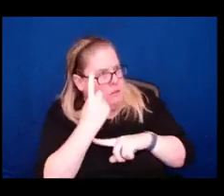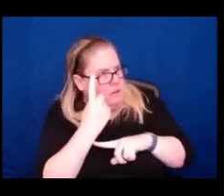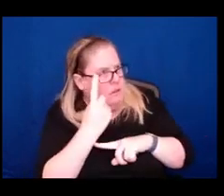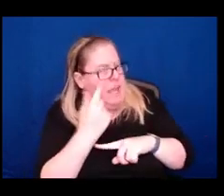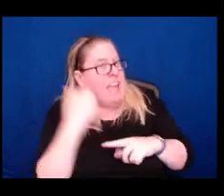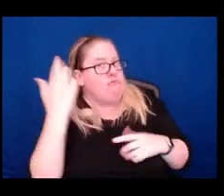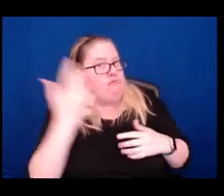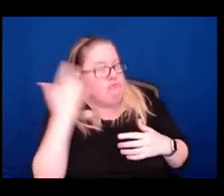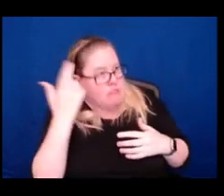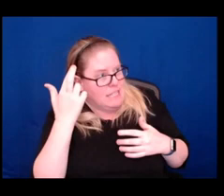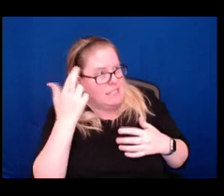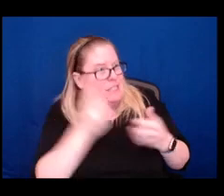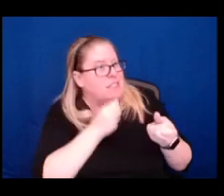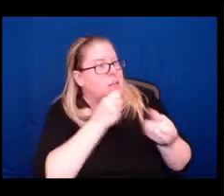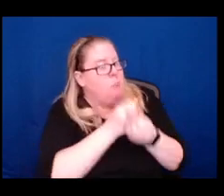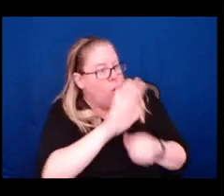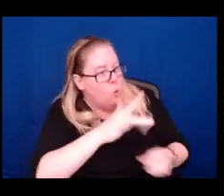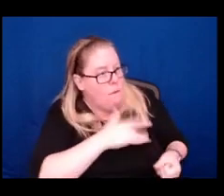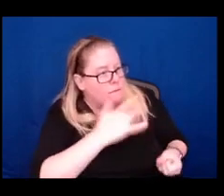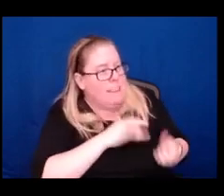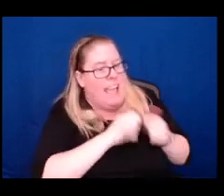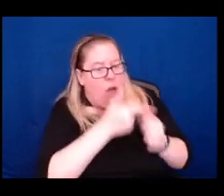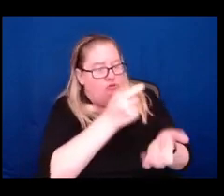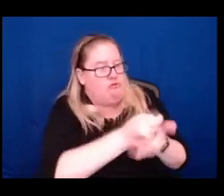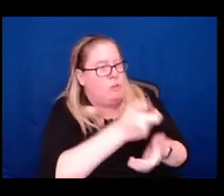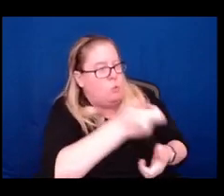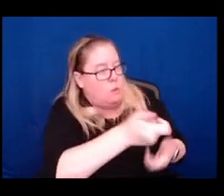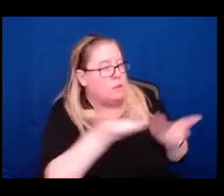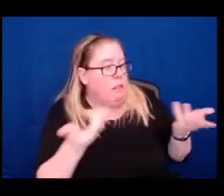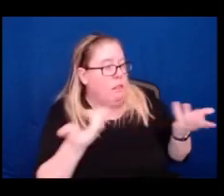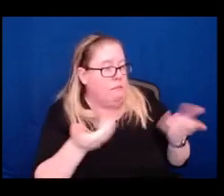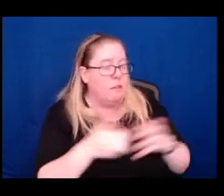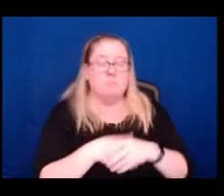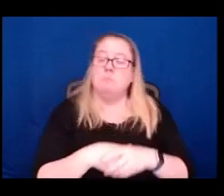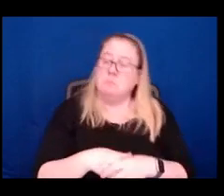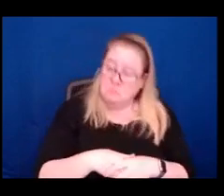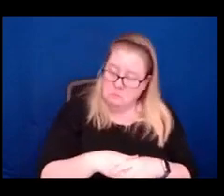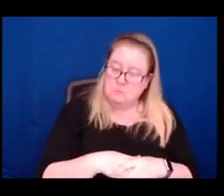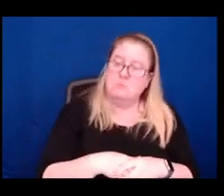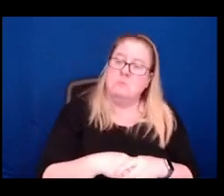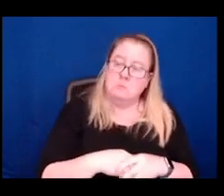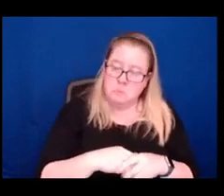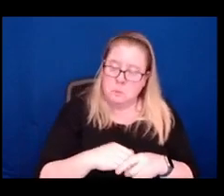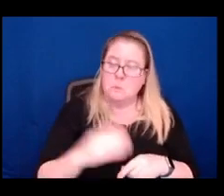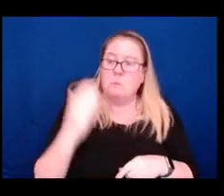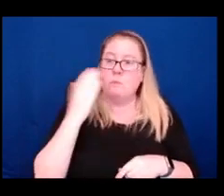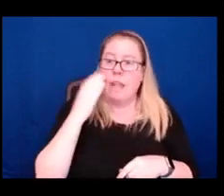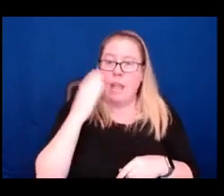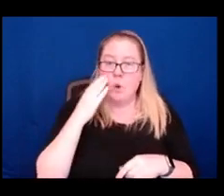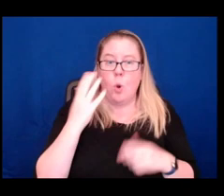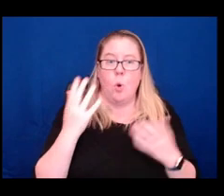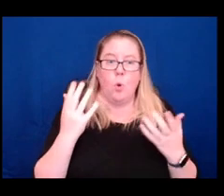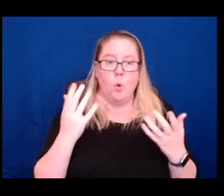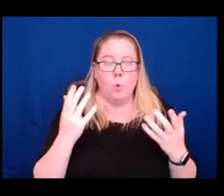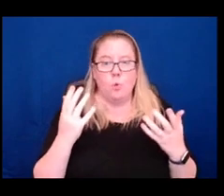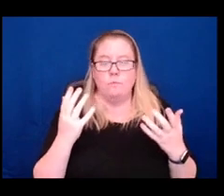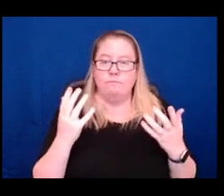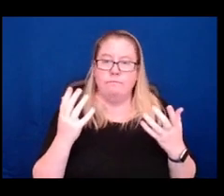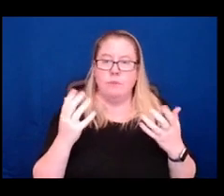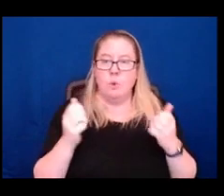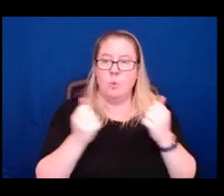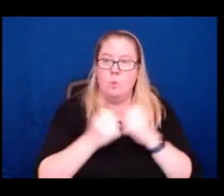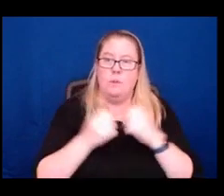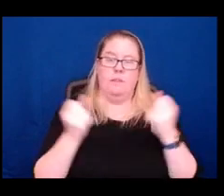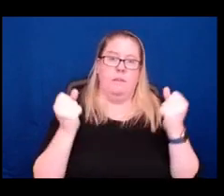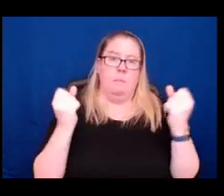to have reasons for how you're feeling and what the treatment options are. Absolutely. I know that, you know, in the height of me dealing